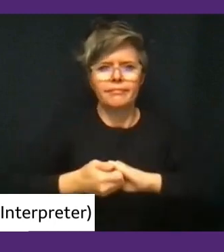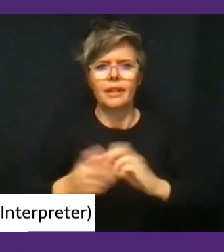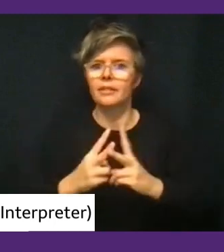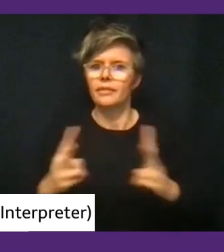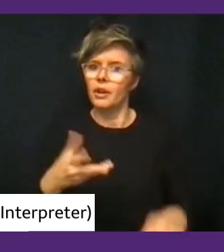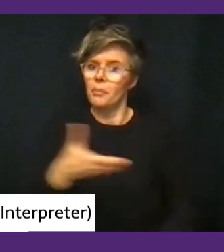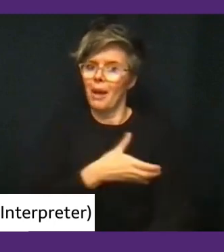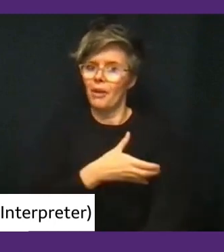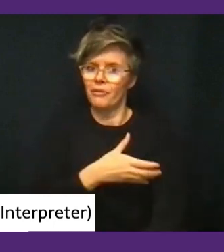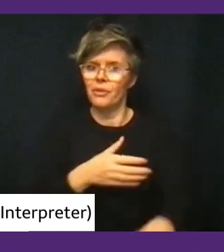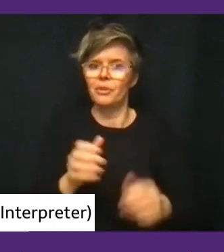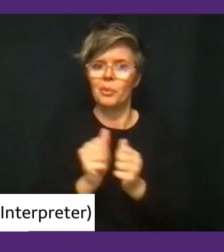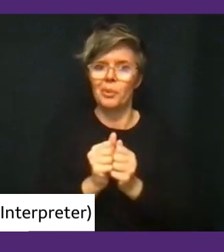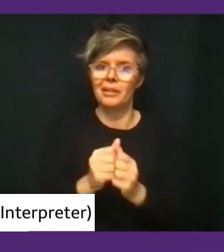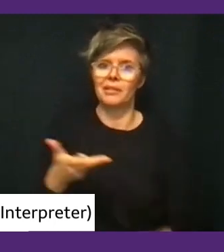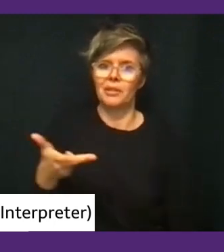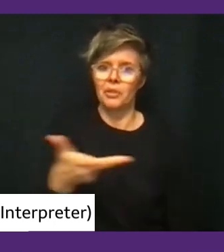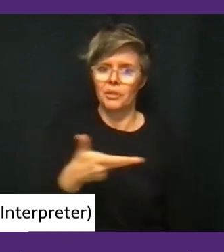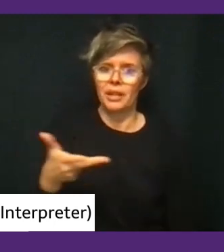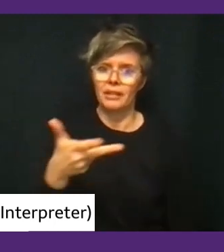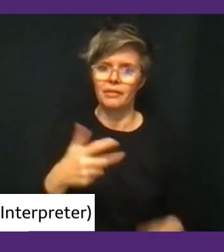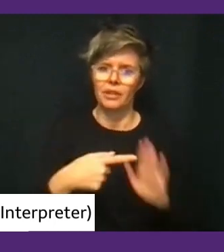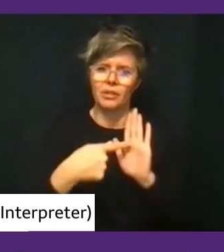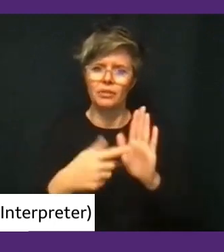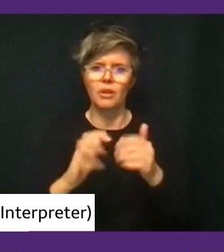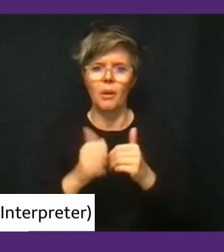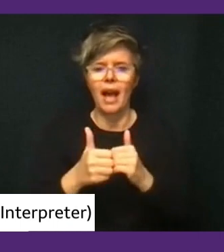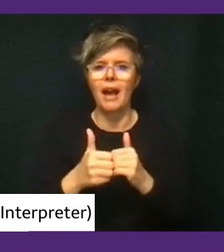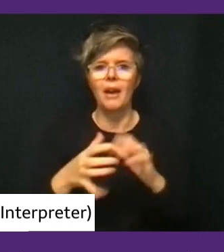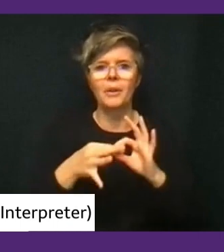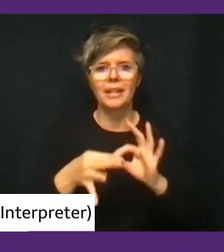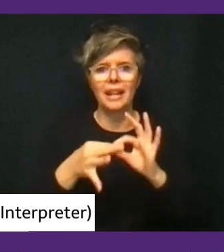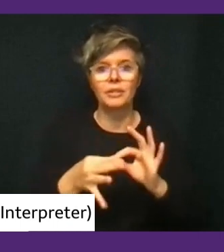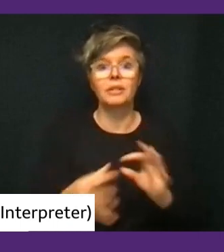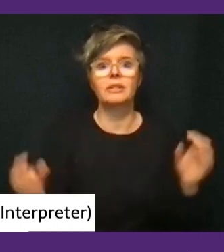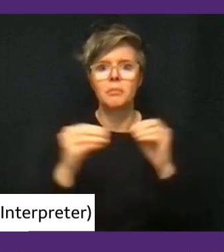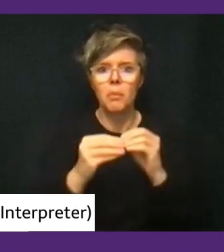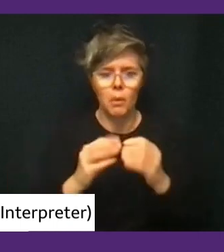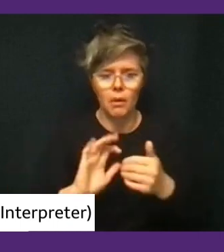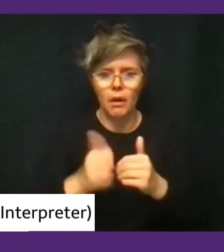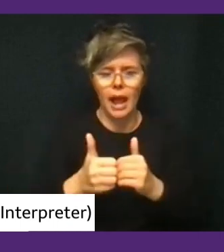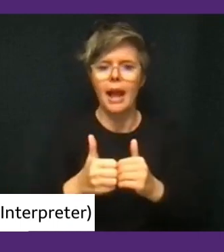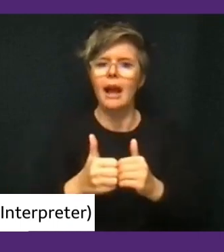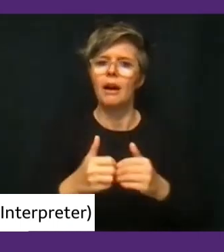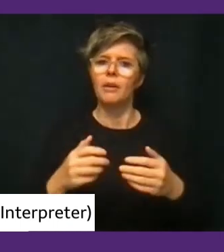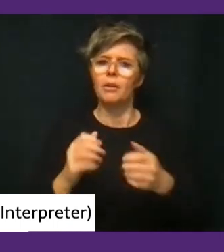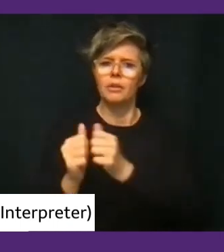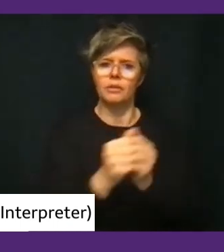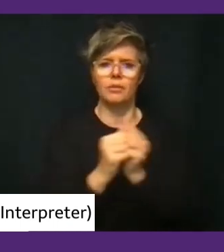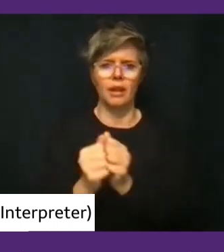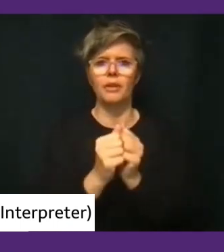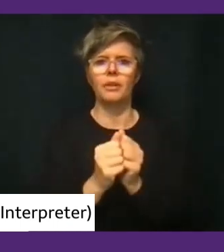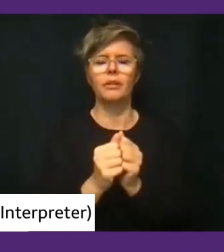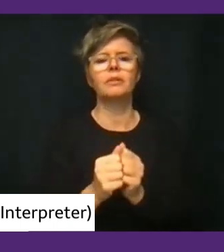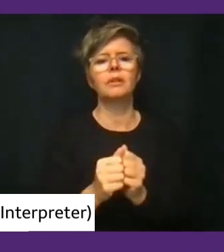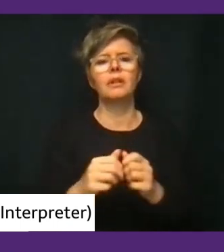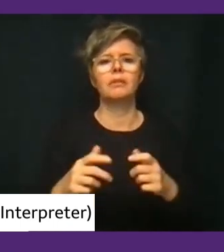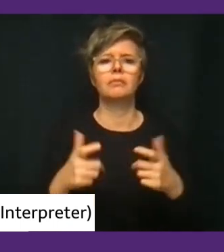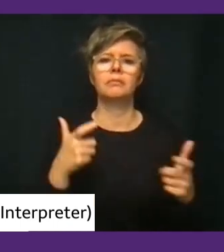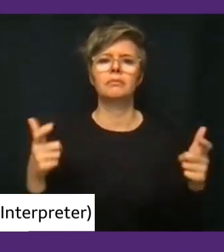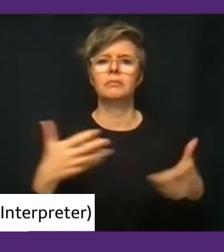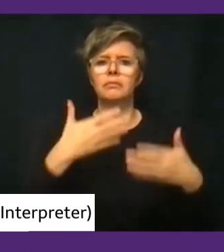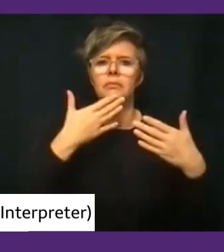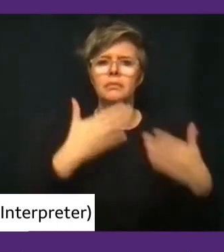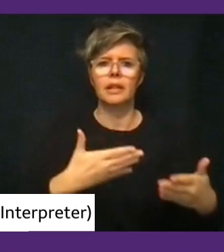time, and how much more we can do together, as you say. So I just want to say a huge thank you for joining me